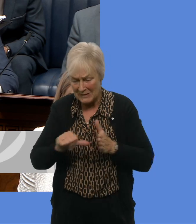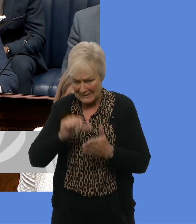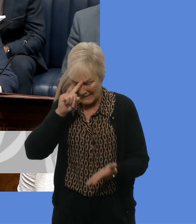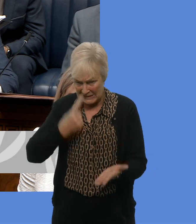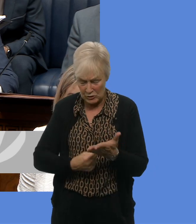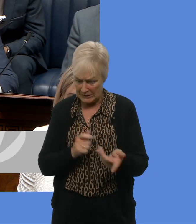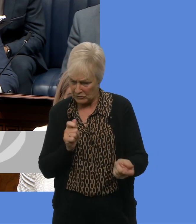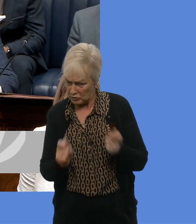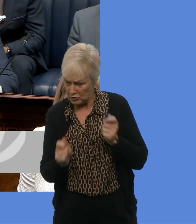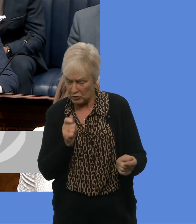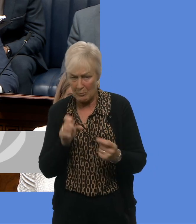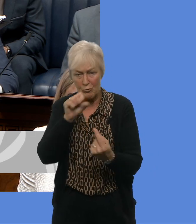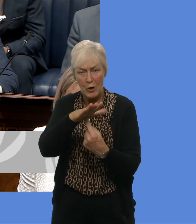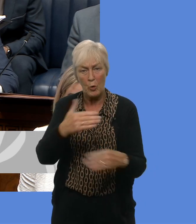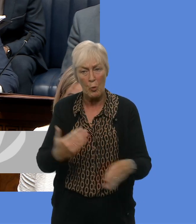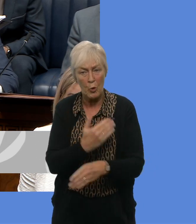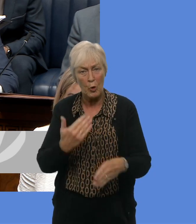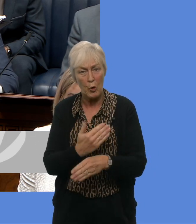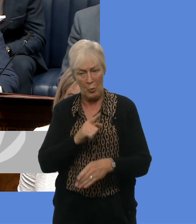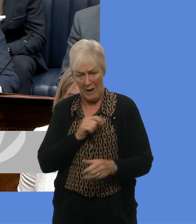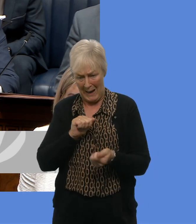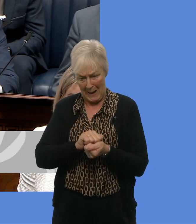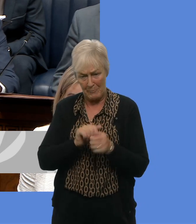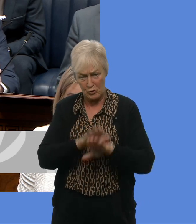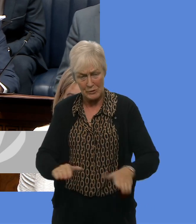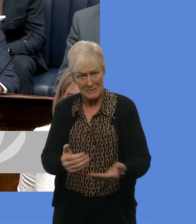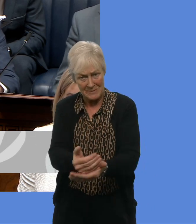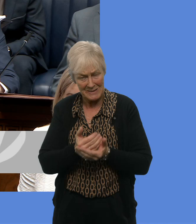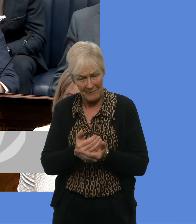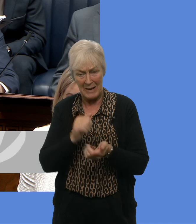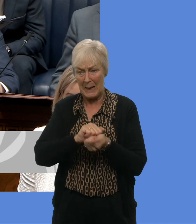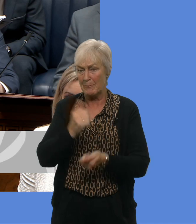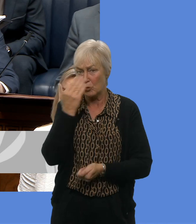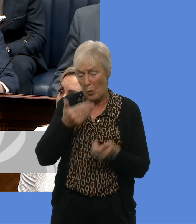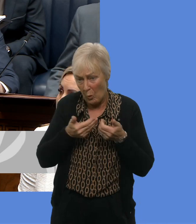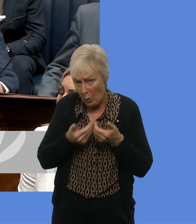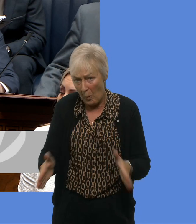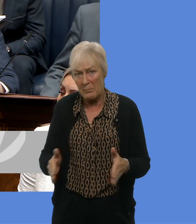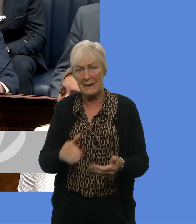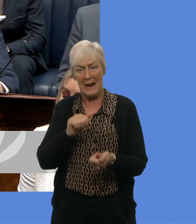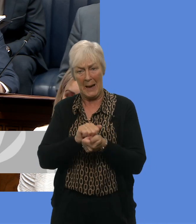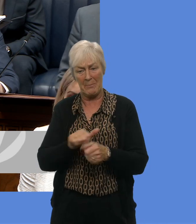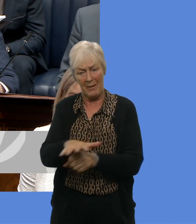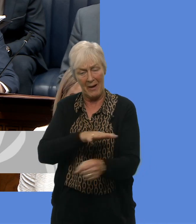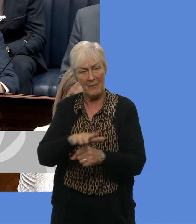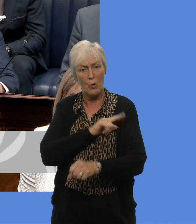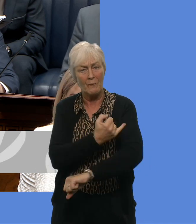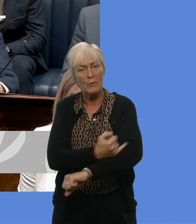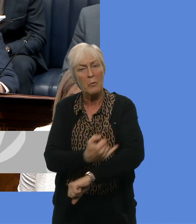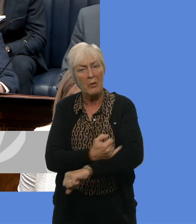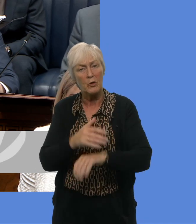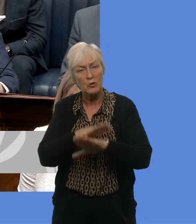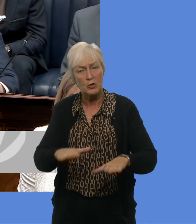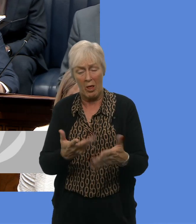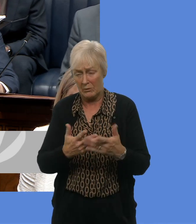to prioritise works to keep schools open, pupils safe and to provide education access for the most vulnerable. Many schools across the